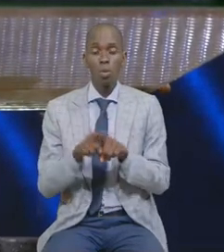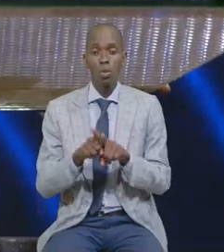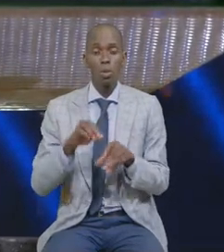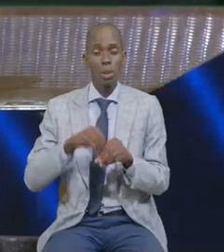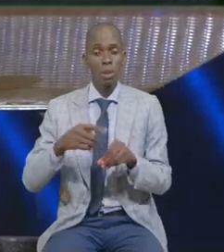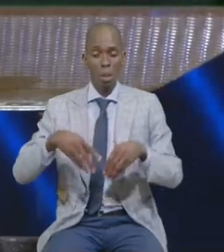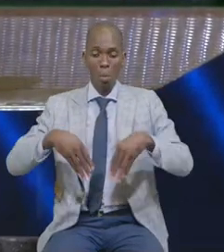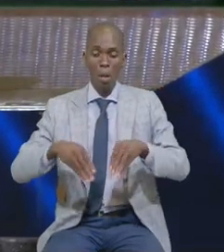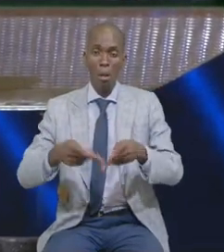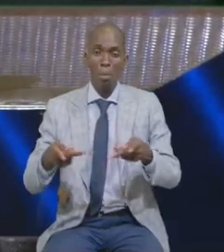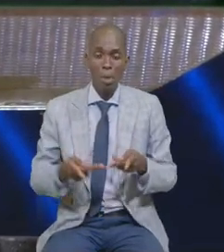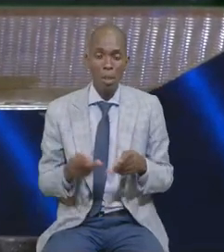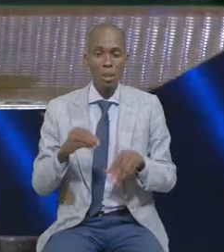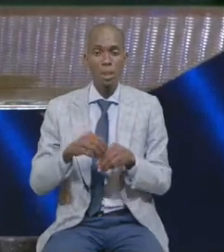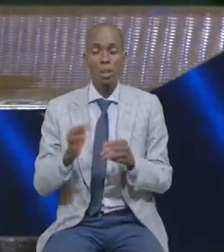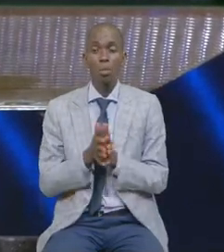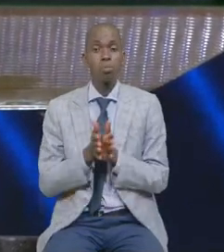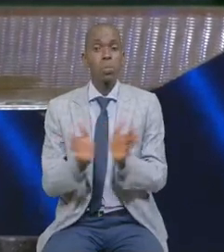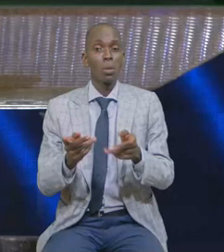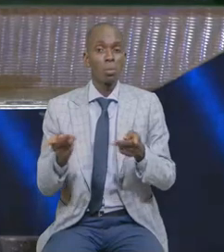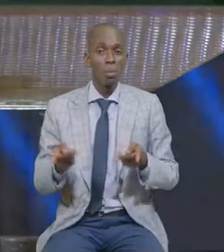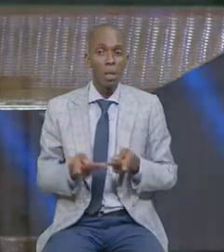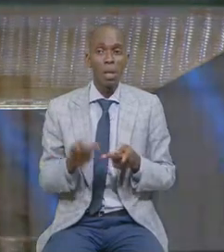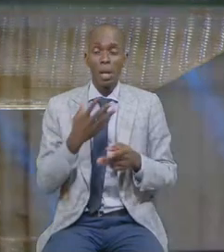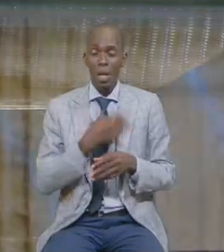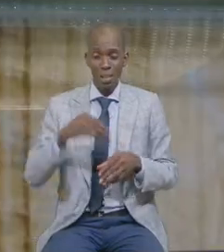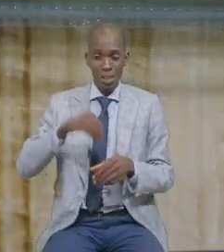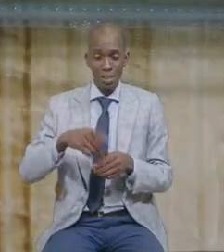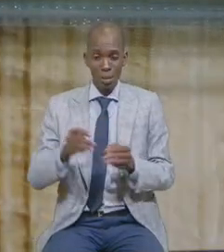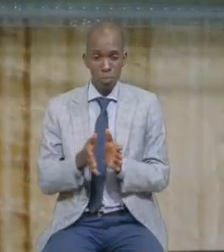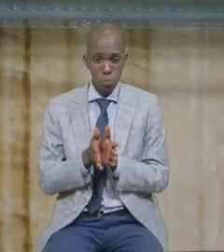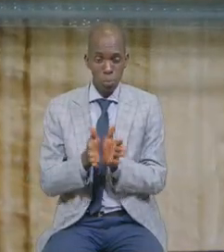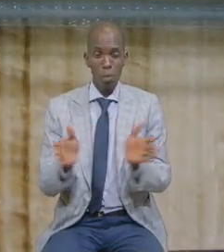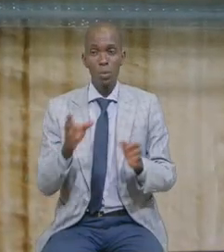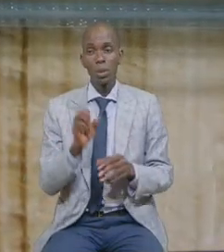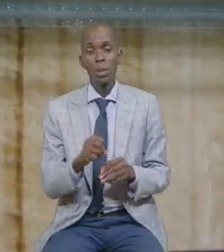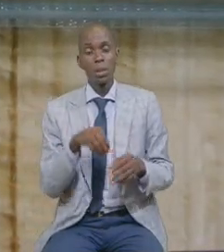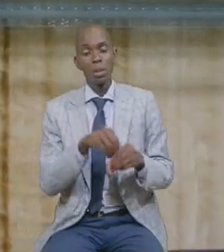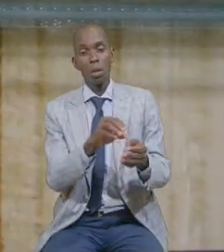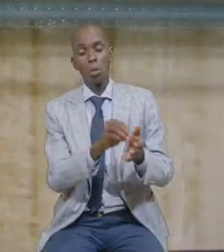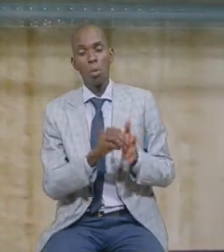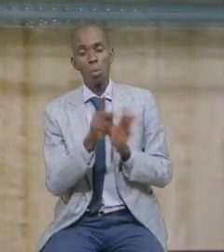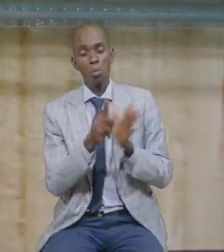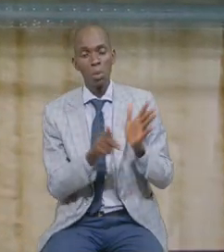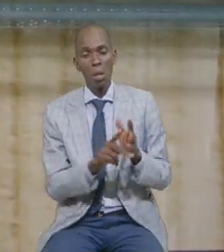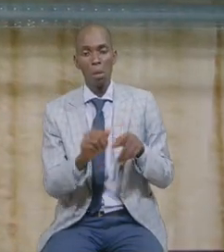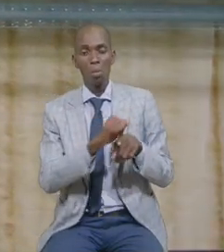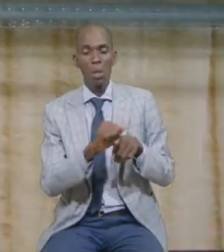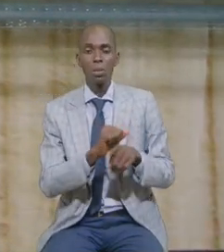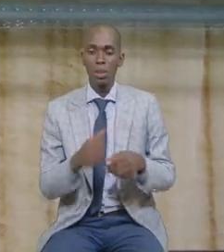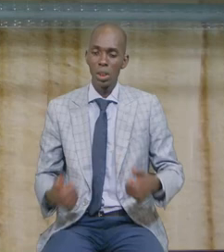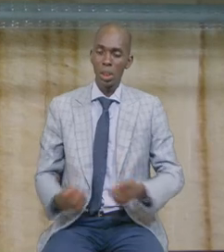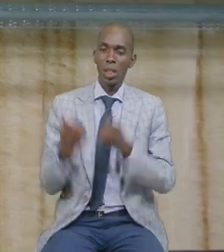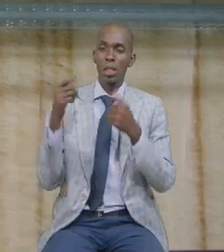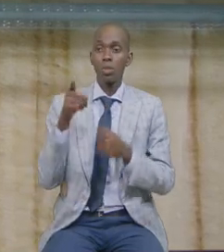you get to the public, and the public in their principles, in their practices, they challenge you. And that is